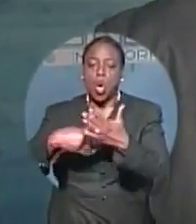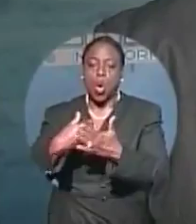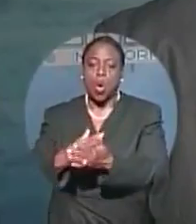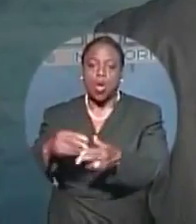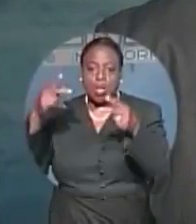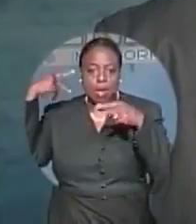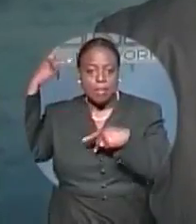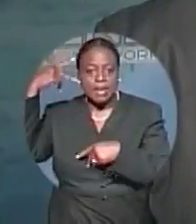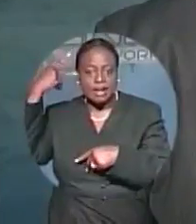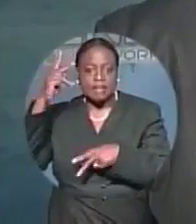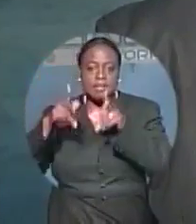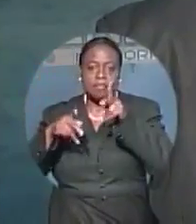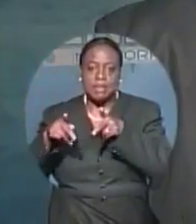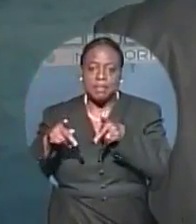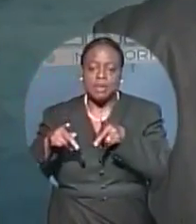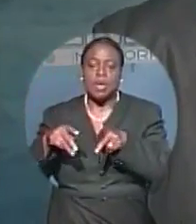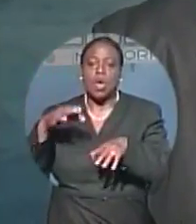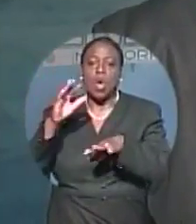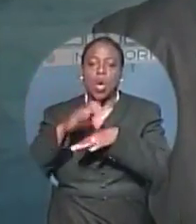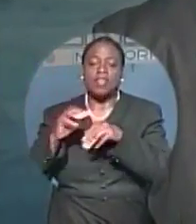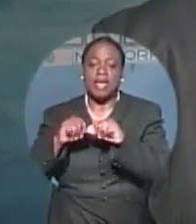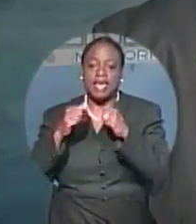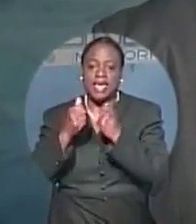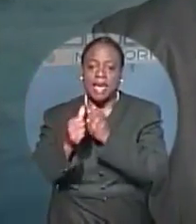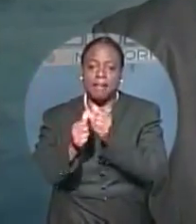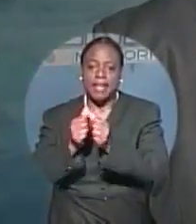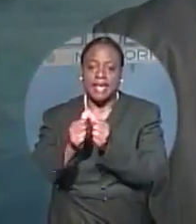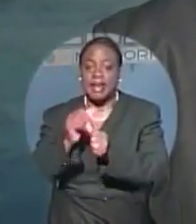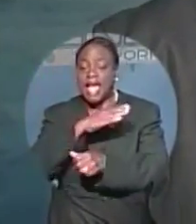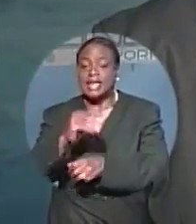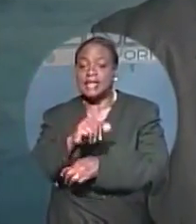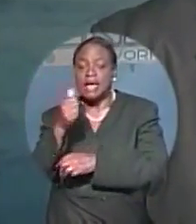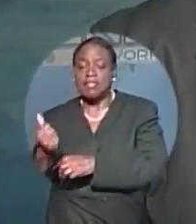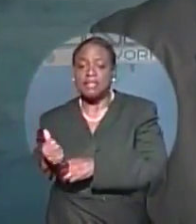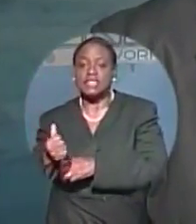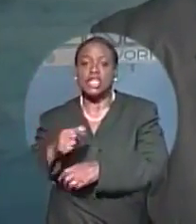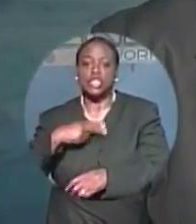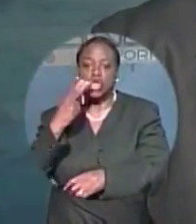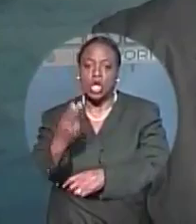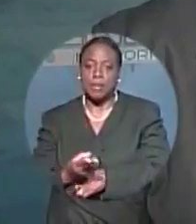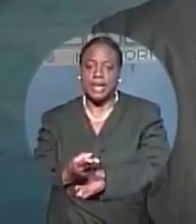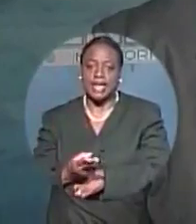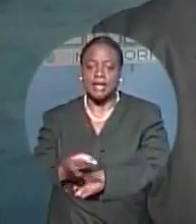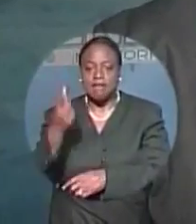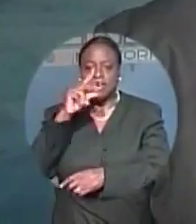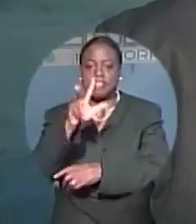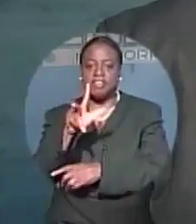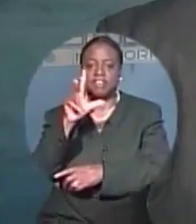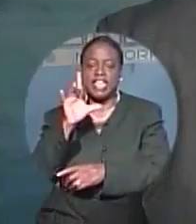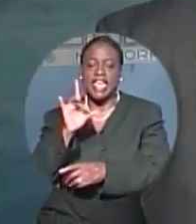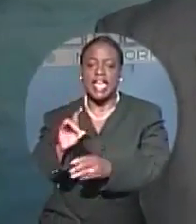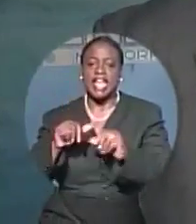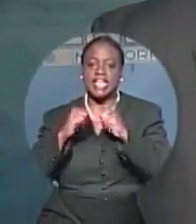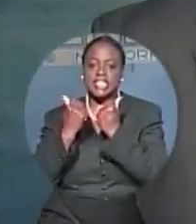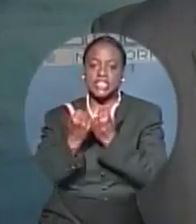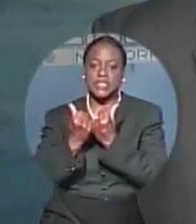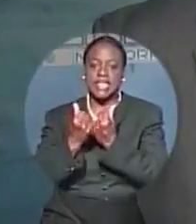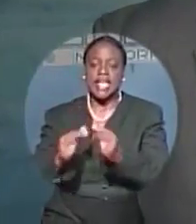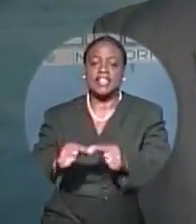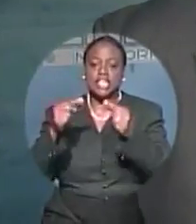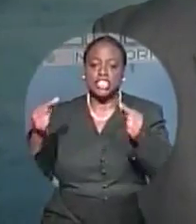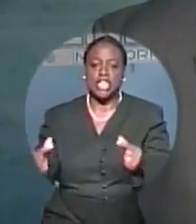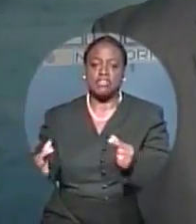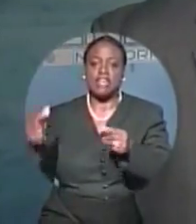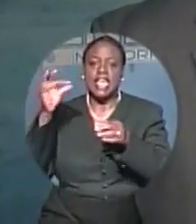have been hard on the campaign trail and others will officially nominate to contest for the 38 constituencies in the general elections come